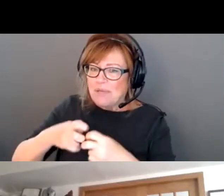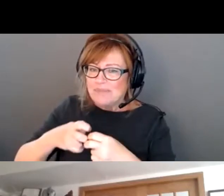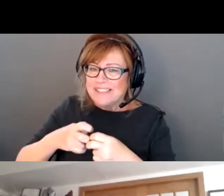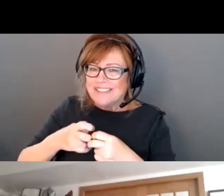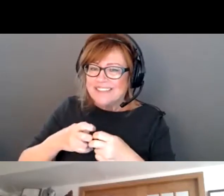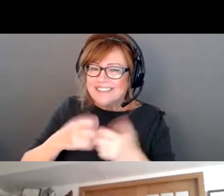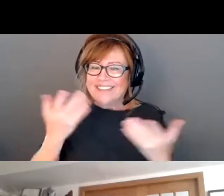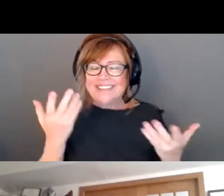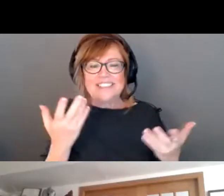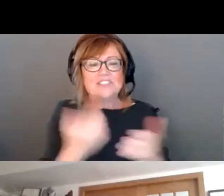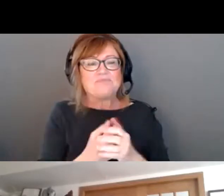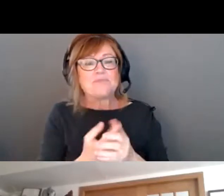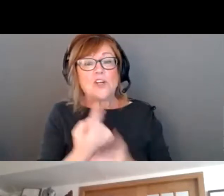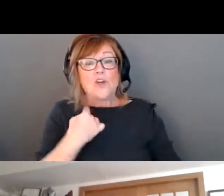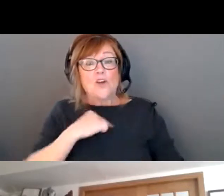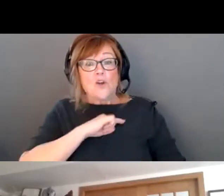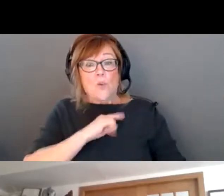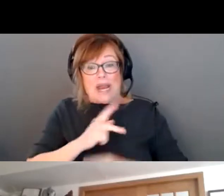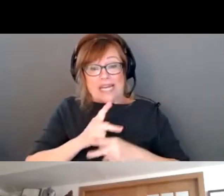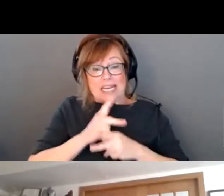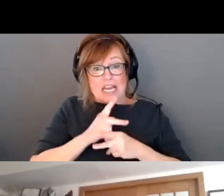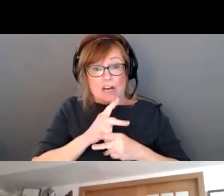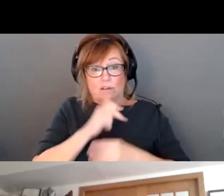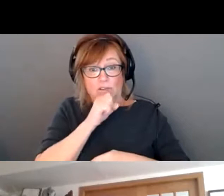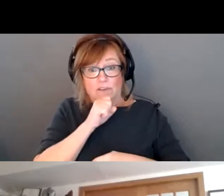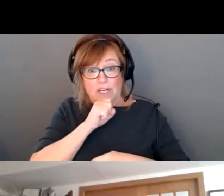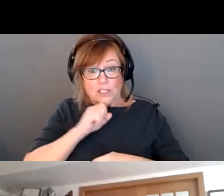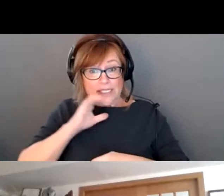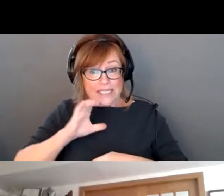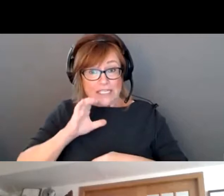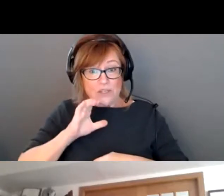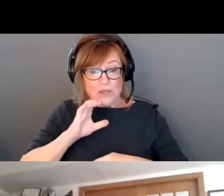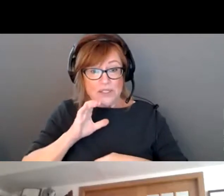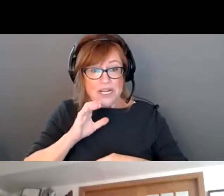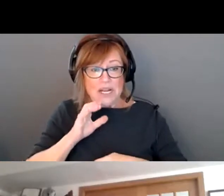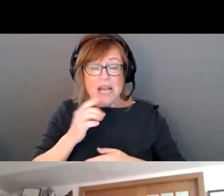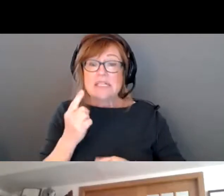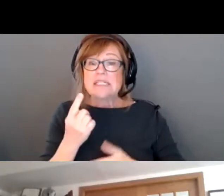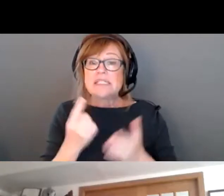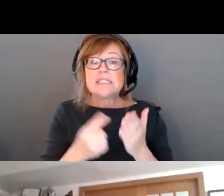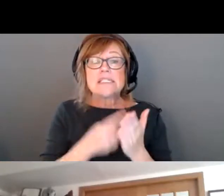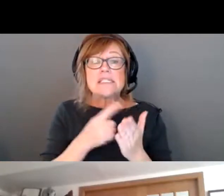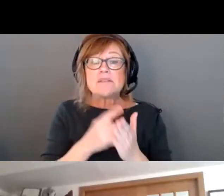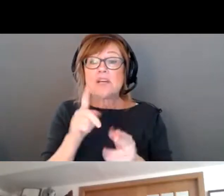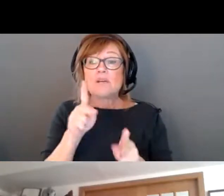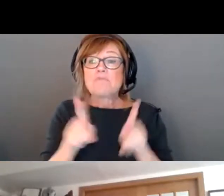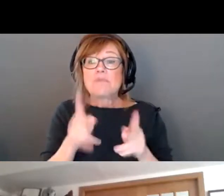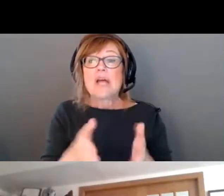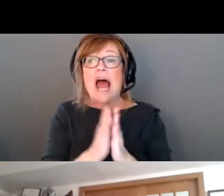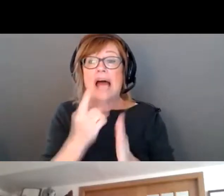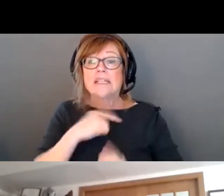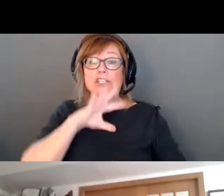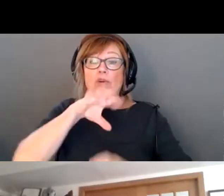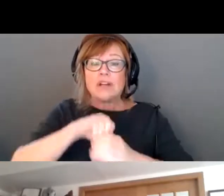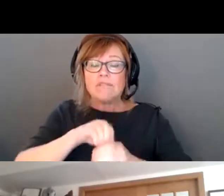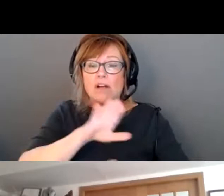who care for elderly occasionally are asked to be involved, for example, in a situation where somebody wants to modify